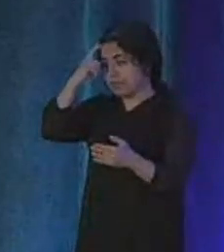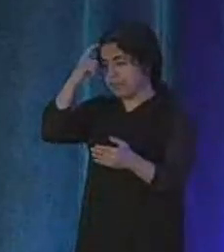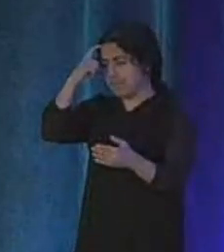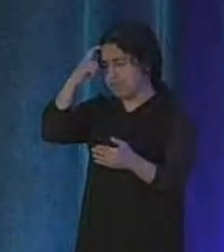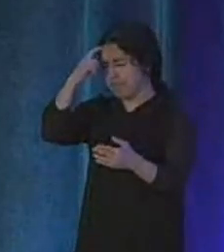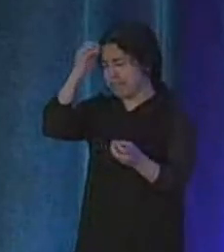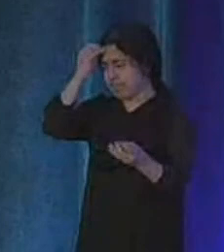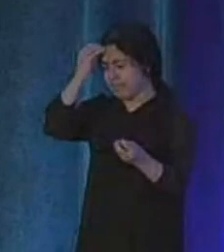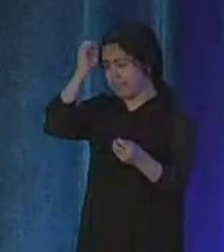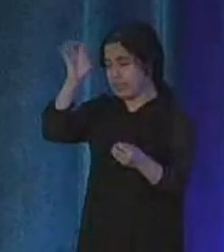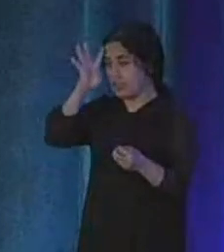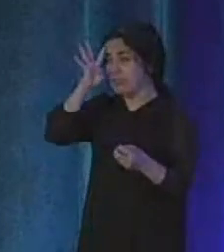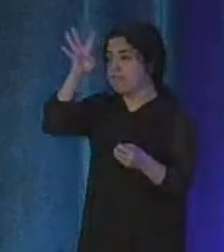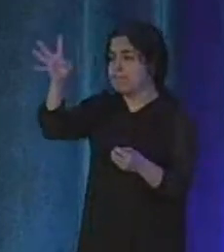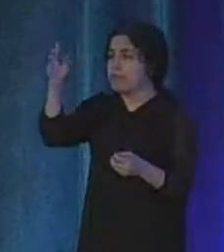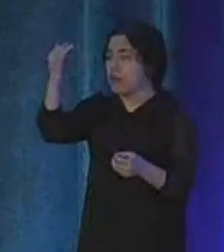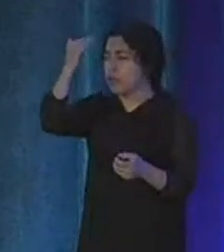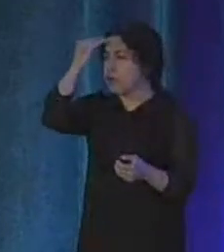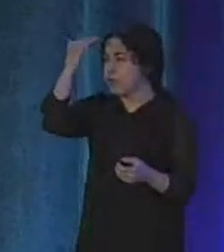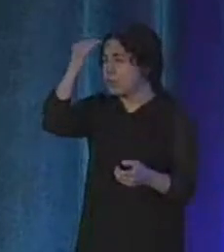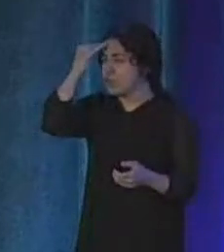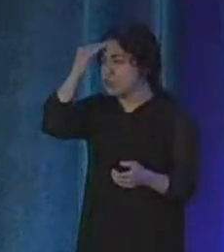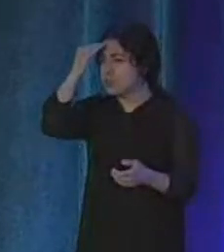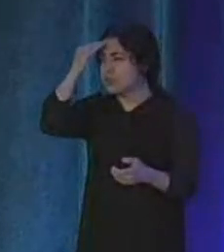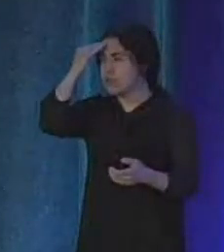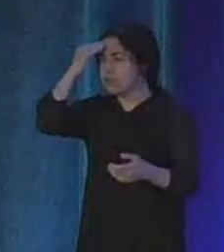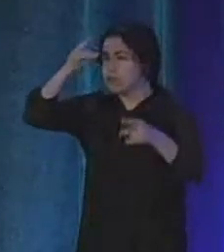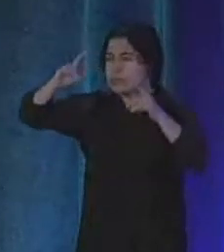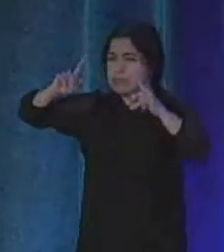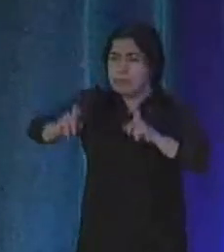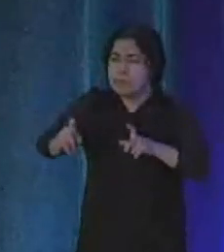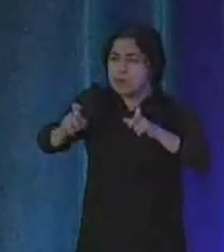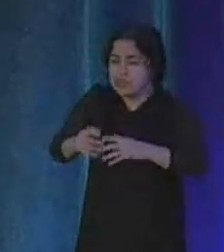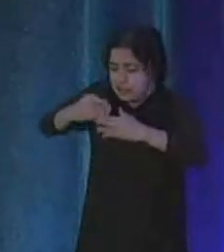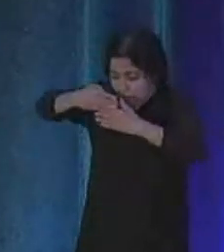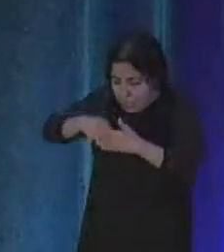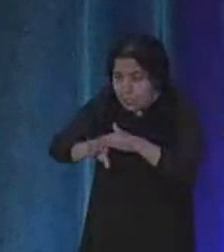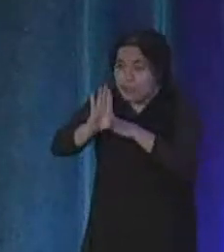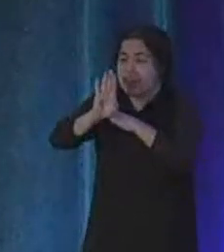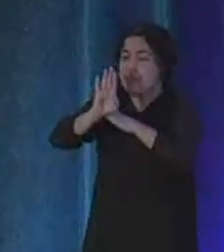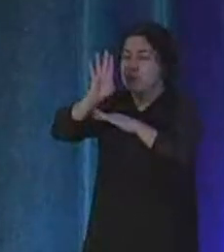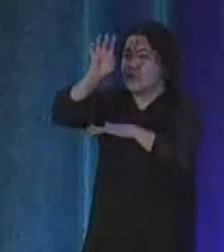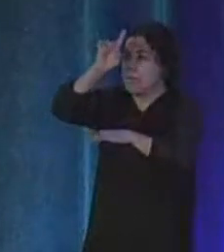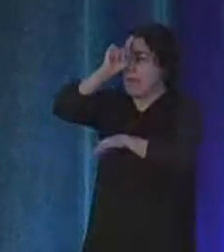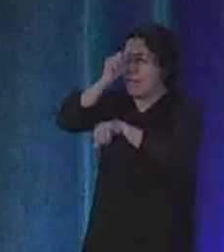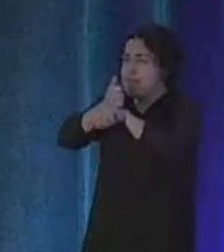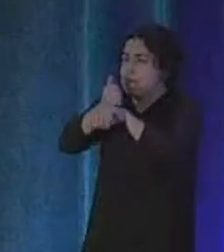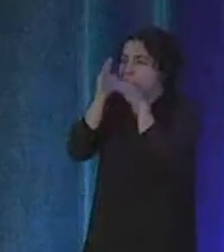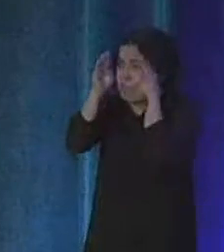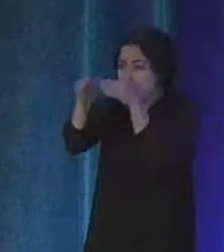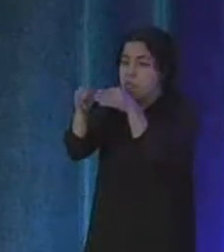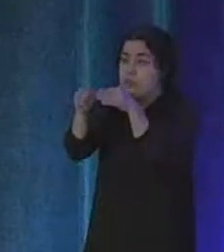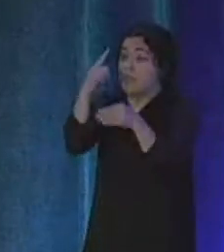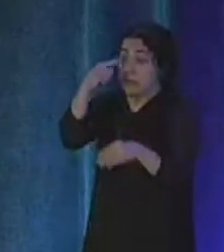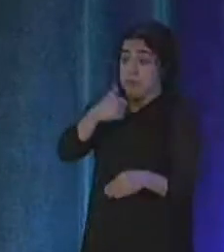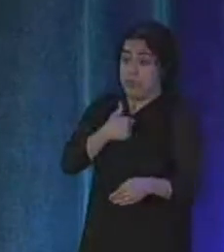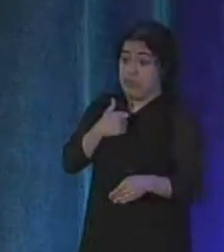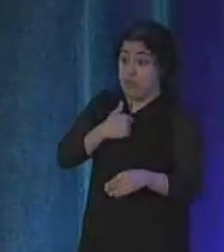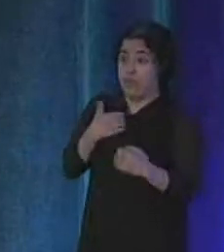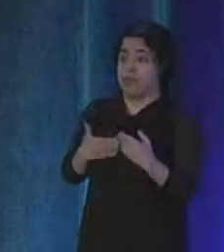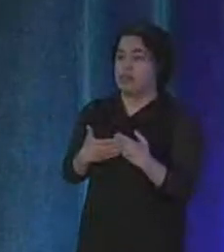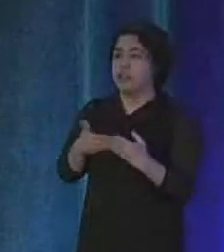a sort of conscious simulation entry into flow state, if you will. I think it's probably easier for me